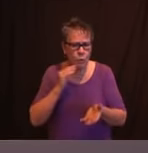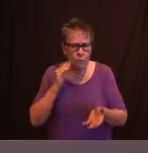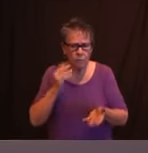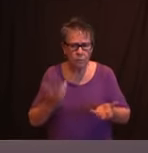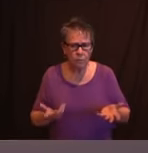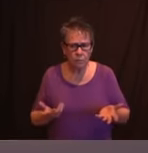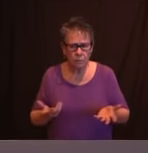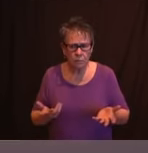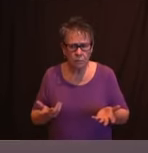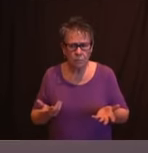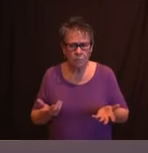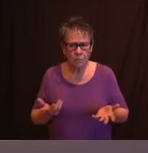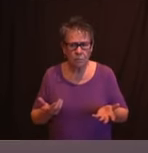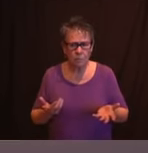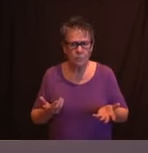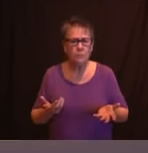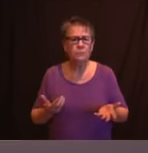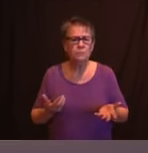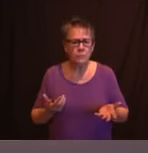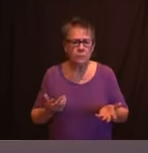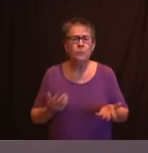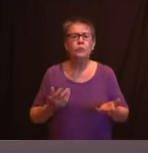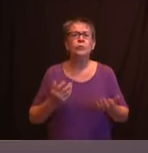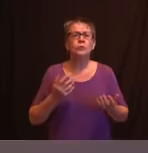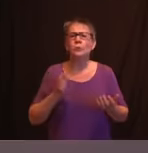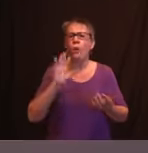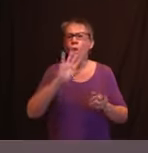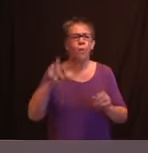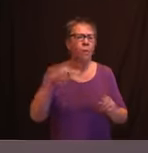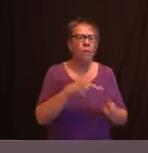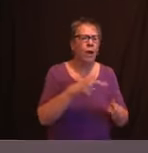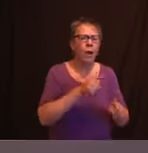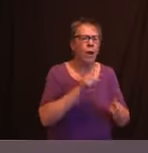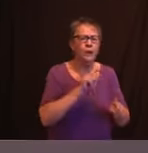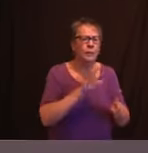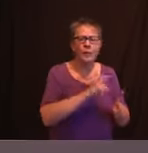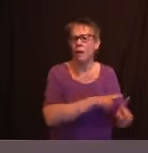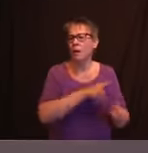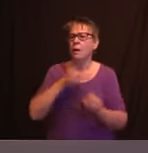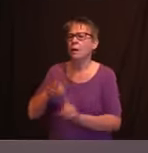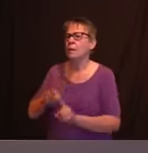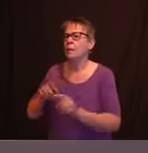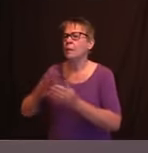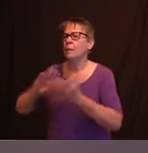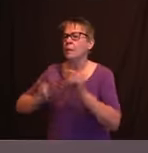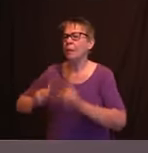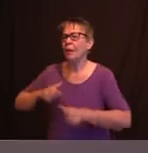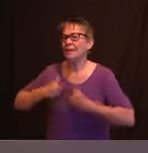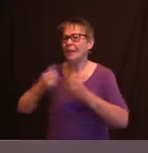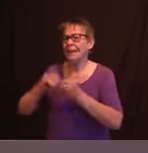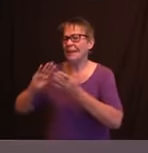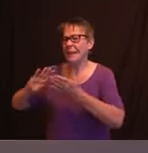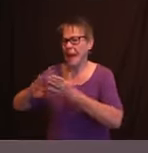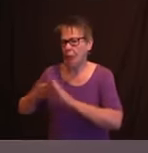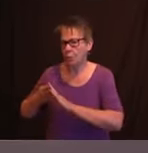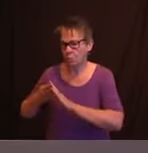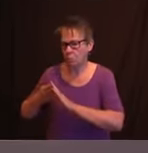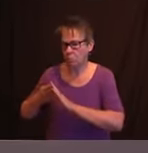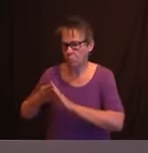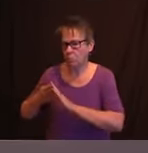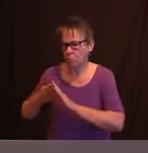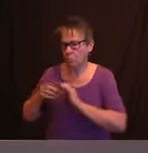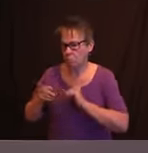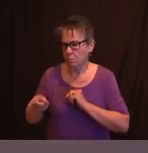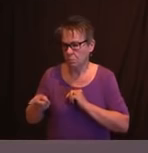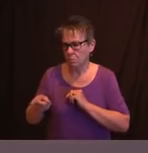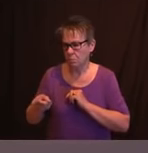confidence feel they can get out there and partake and help out our restaurants and our small businesses. We'll be giving guidance out shortly from